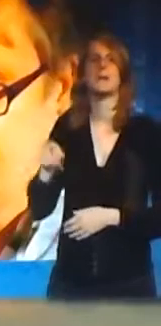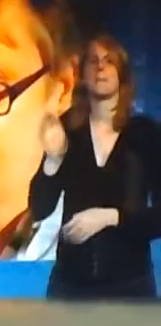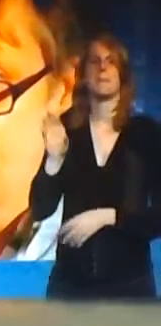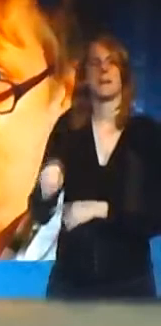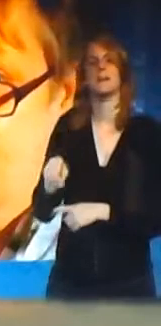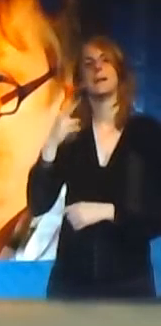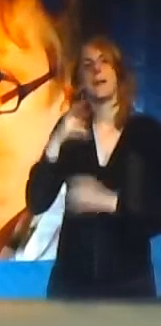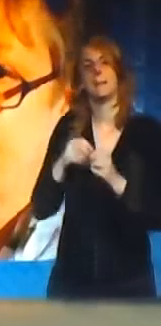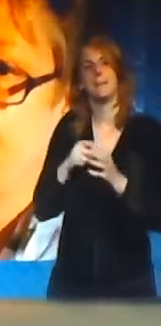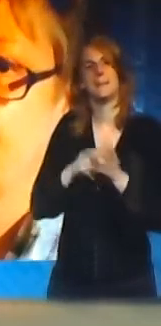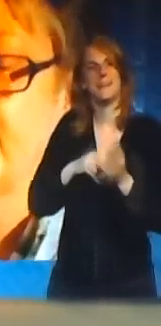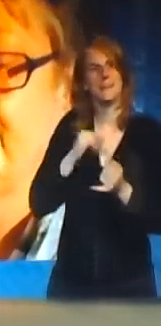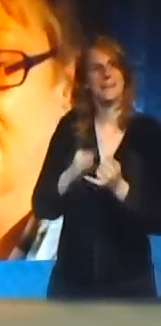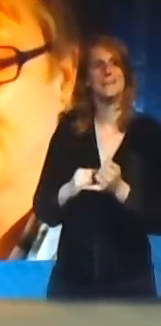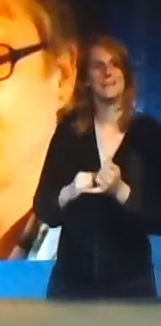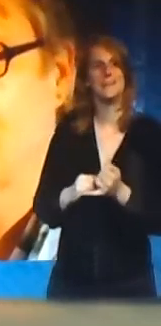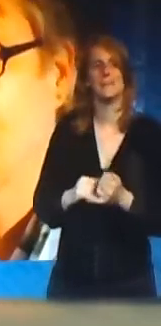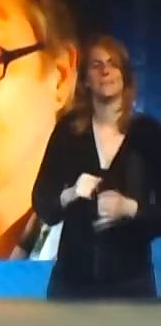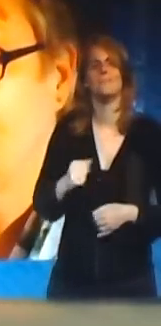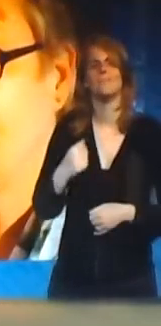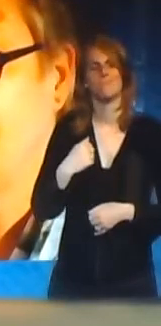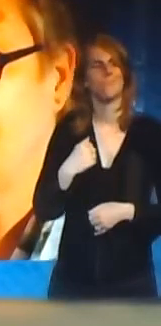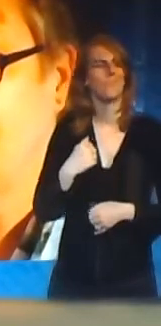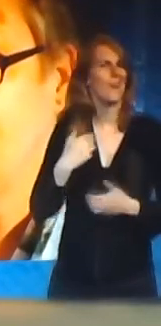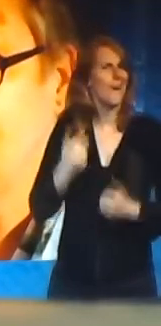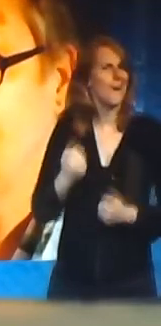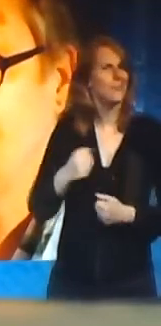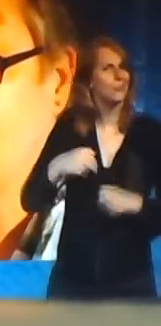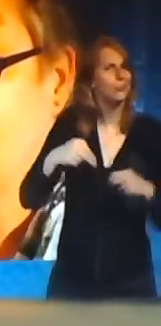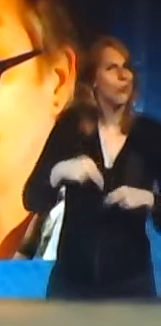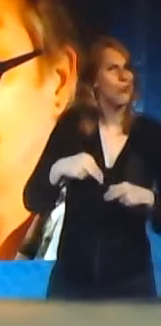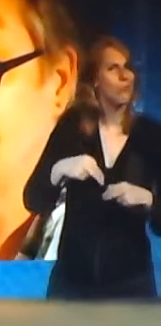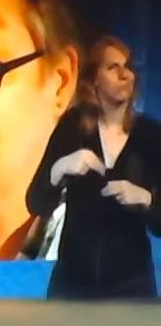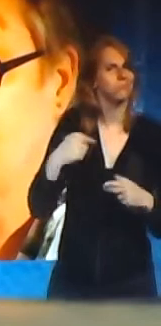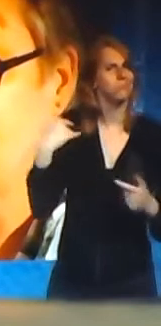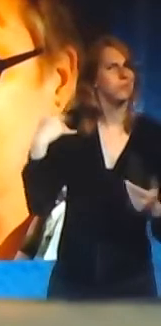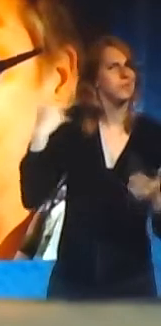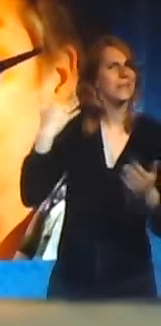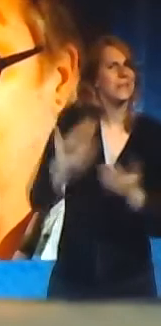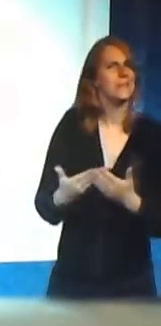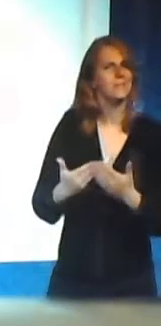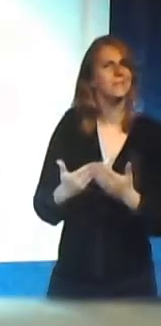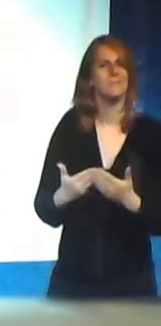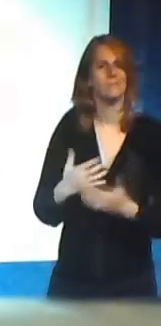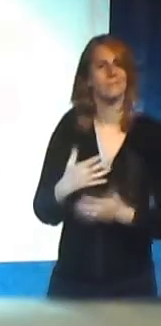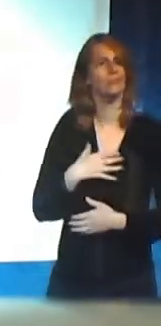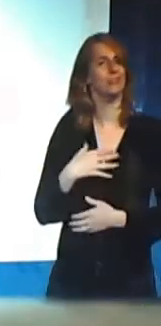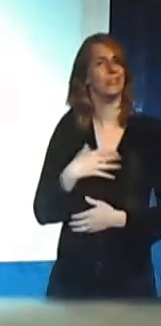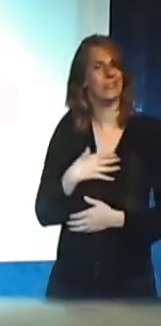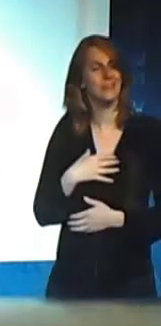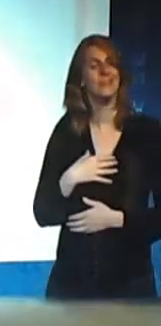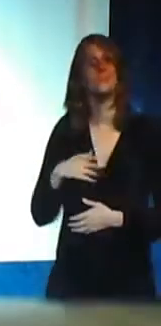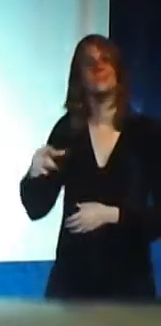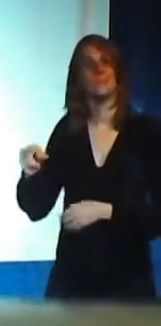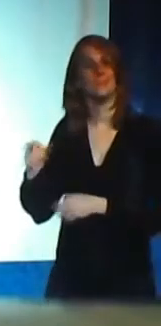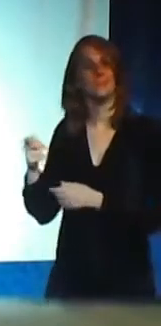We had quite a few family dogs over the years, and interestingly, knowing that Dale was coming